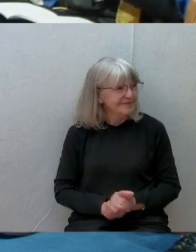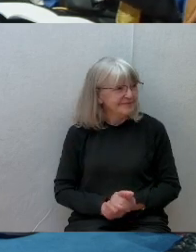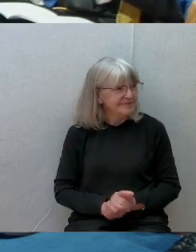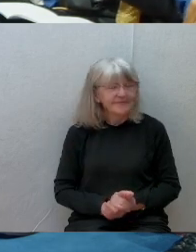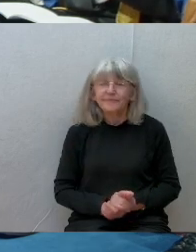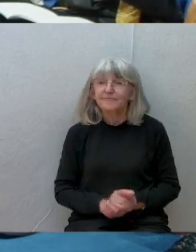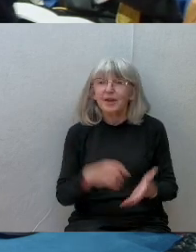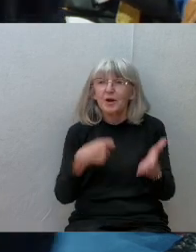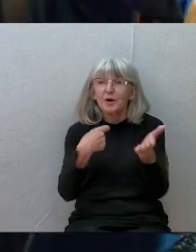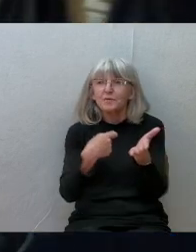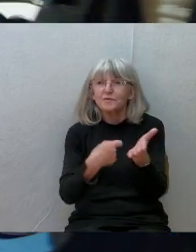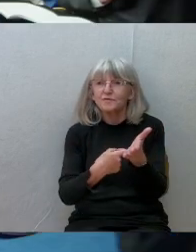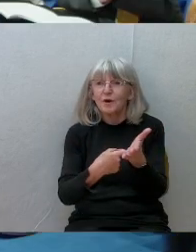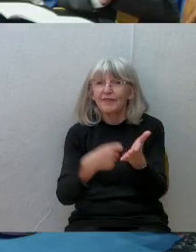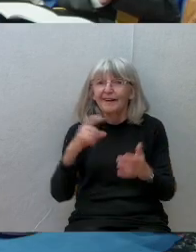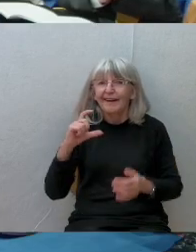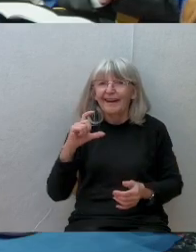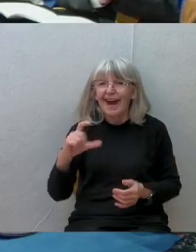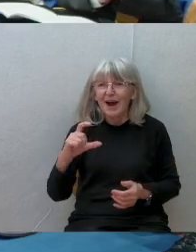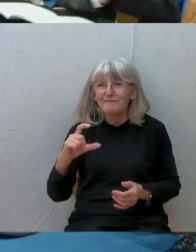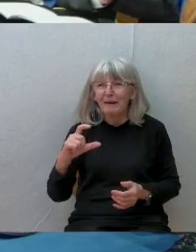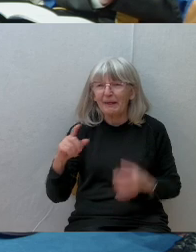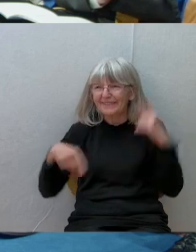Ruth Campbell.